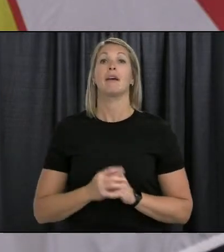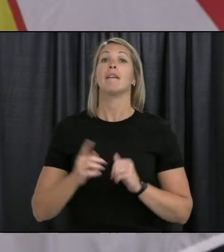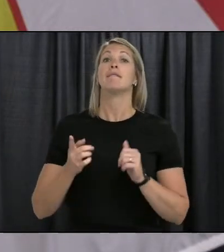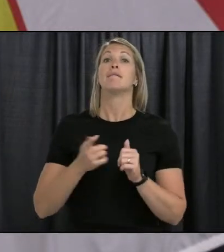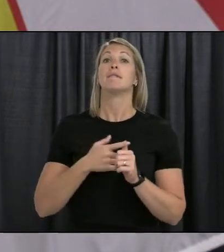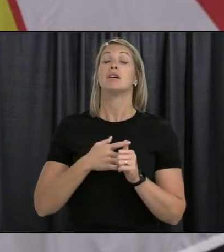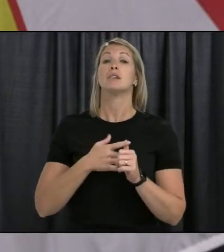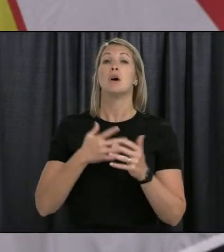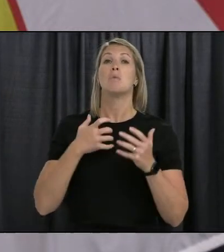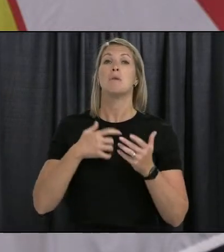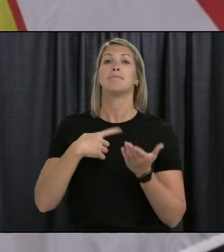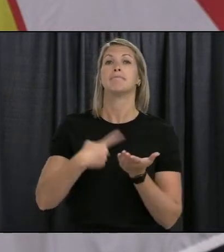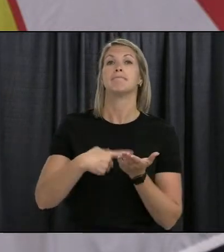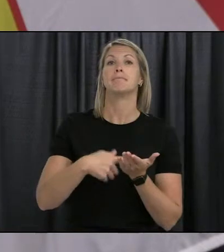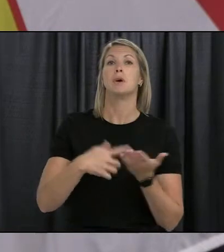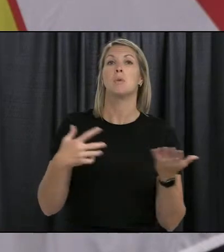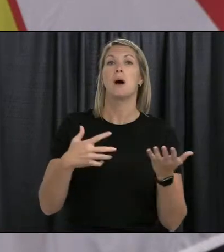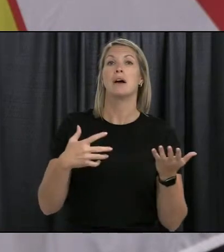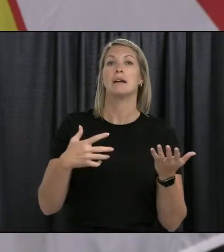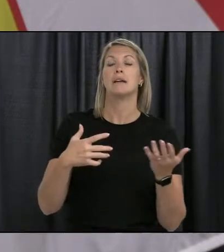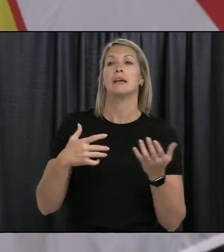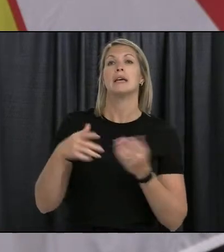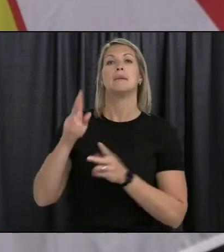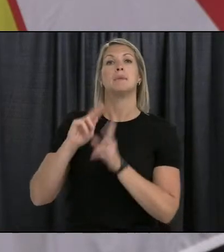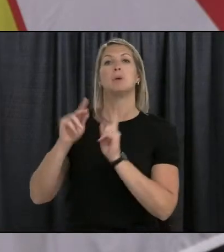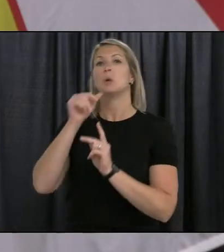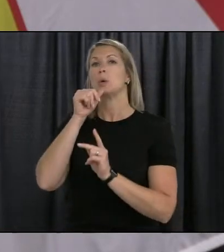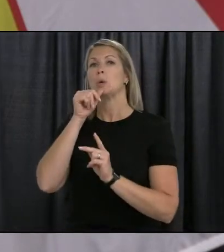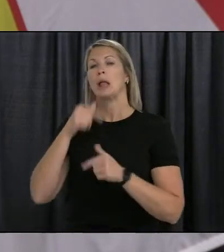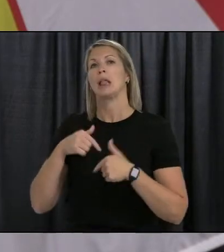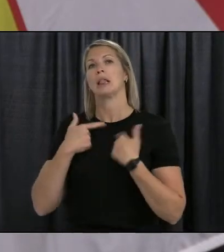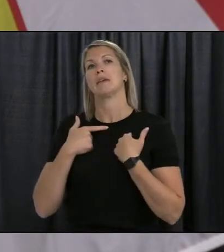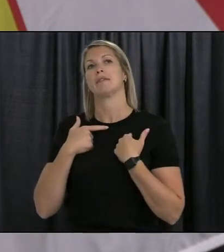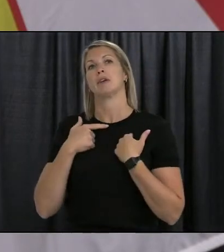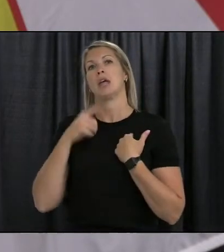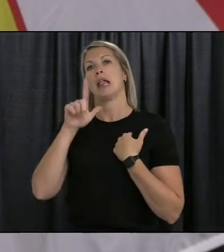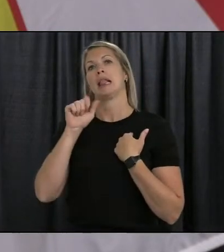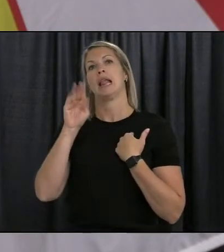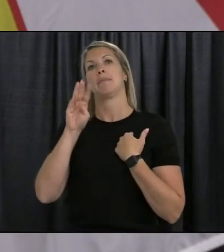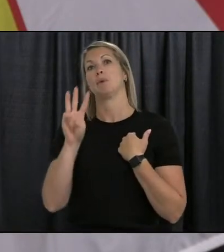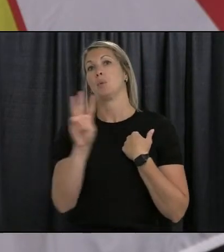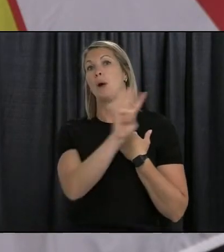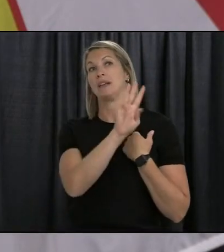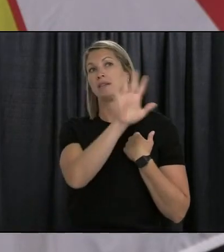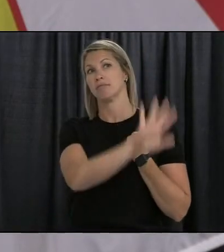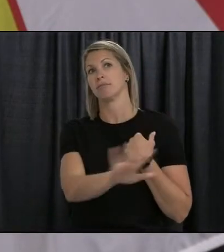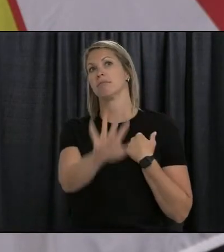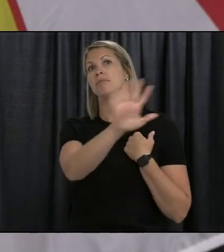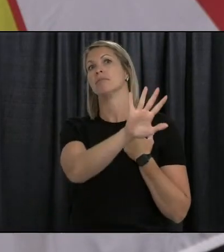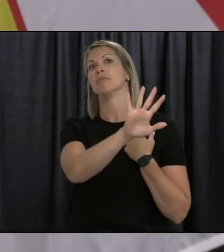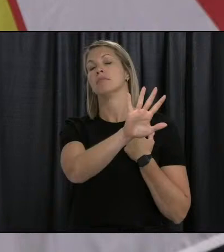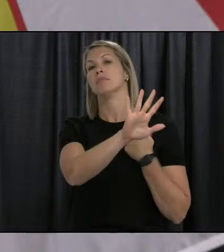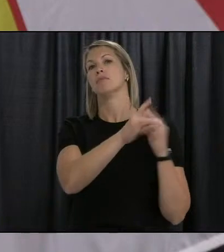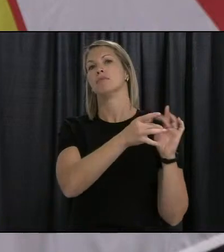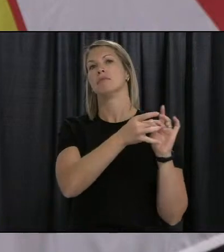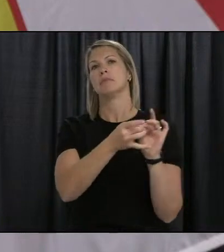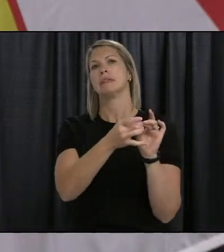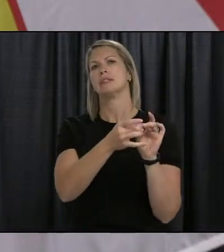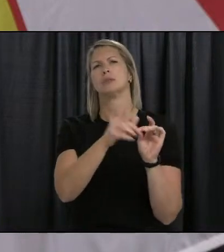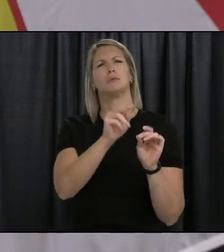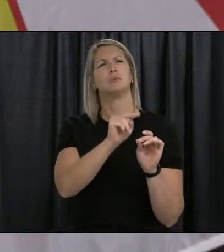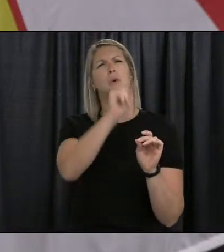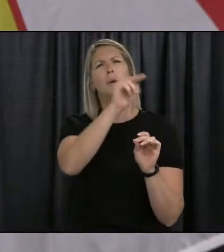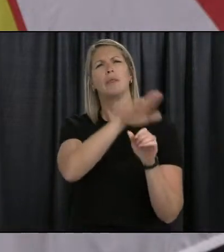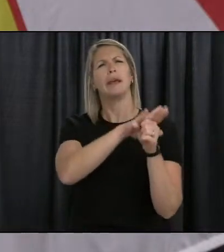by addressing concerns raised by residents in Labrador West regarding new confirmed COVID-19 cases in the Kaniapis